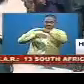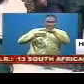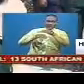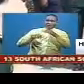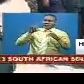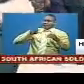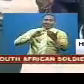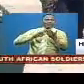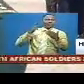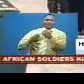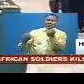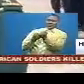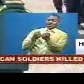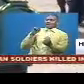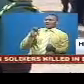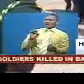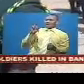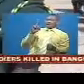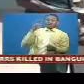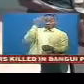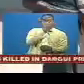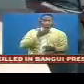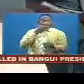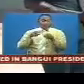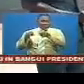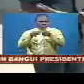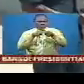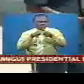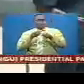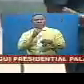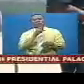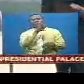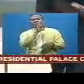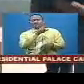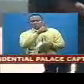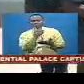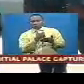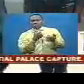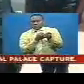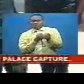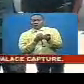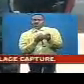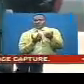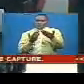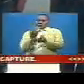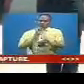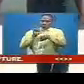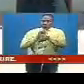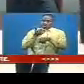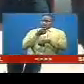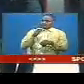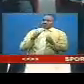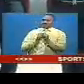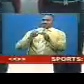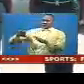by the European Union, the program is aimed at building the capacity of the GIS and its partner agencies to effectively